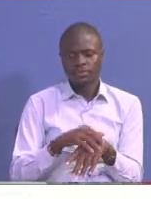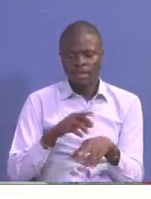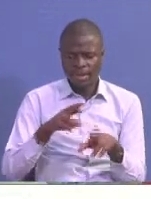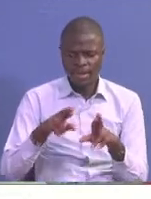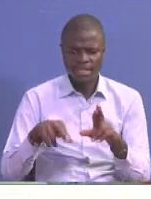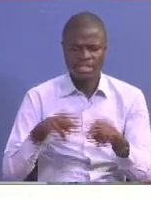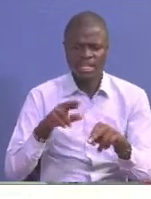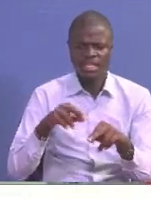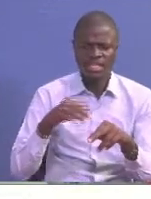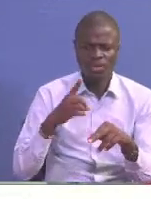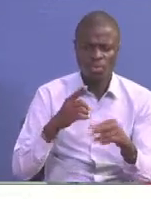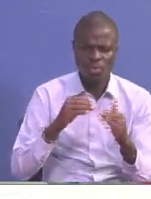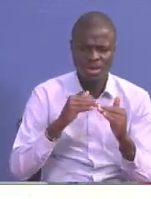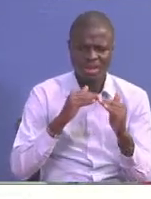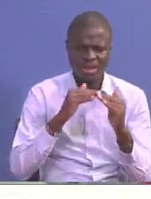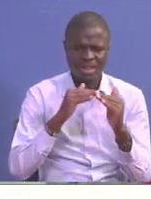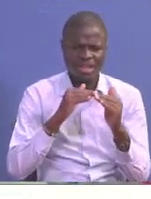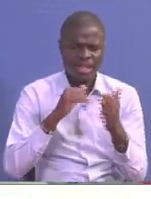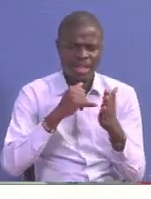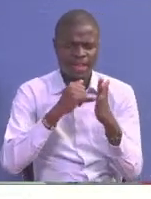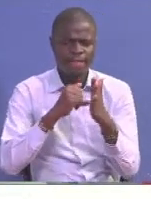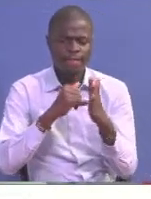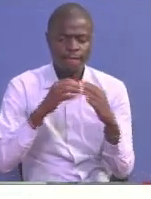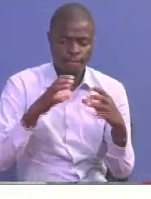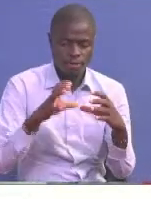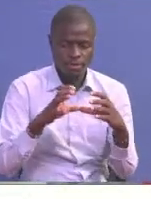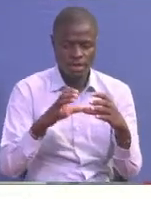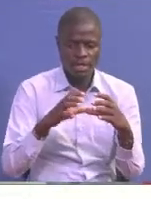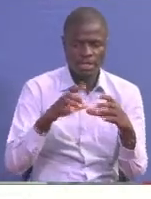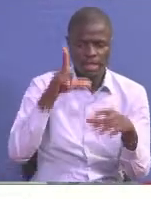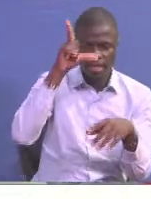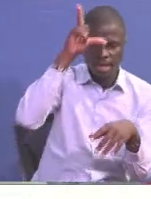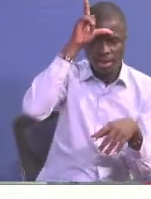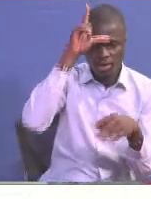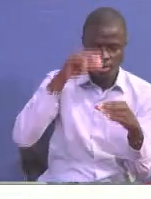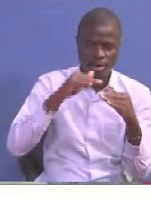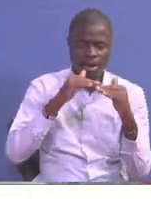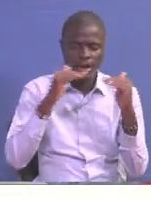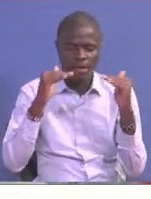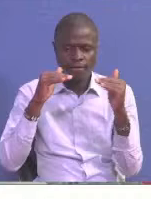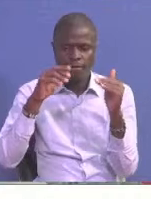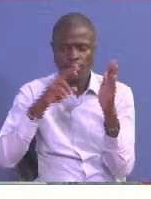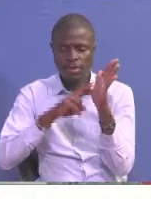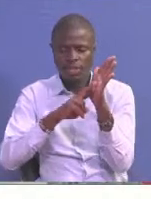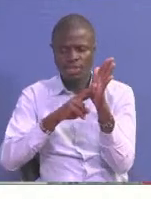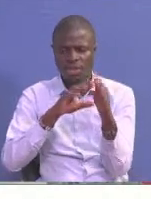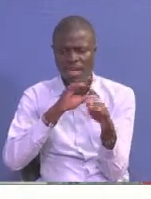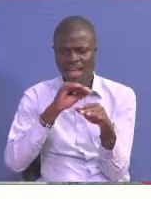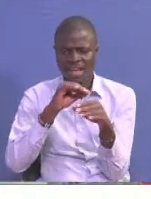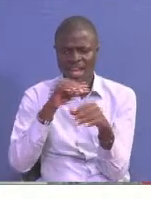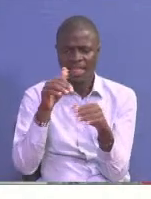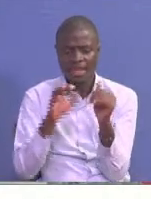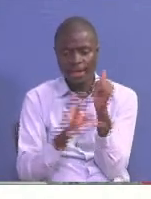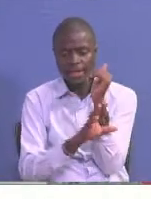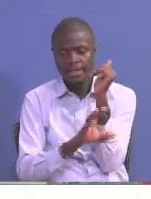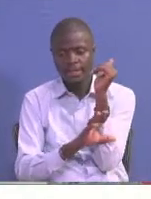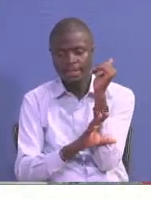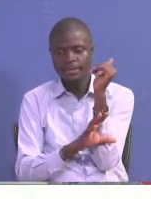Research would involve communities at the local level, regional level, and even other